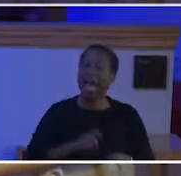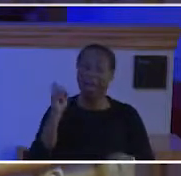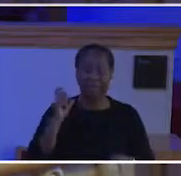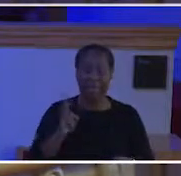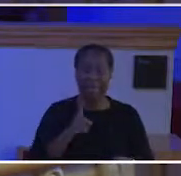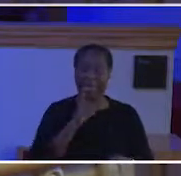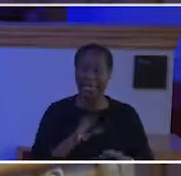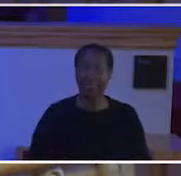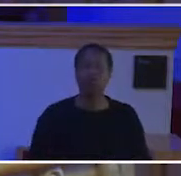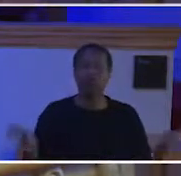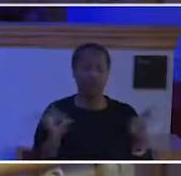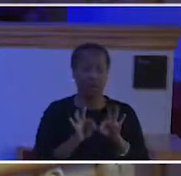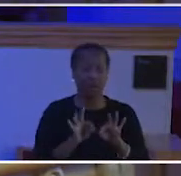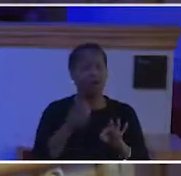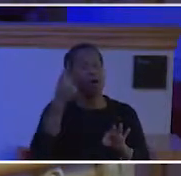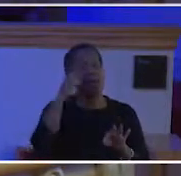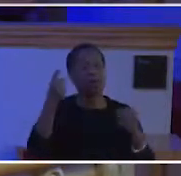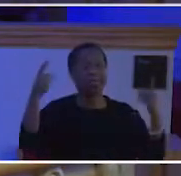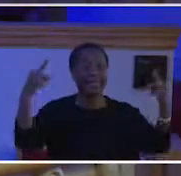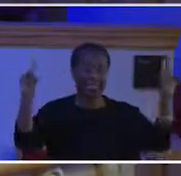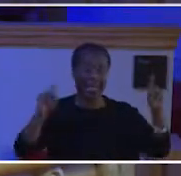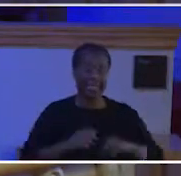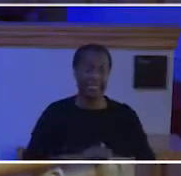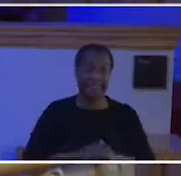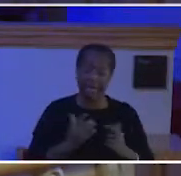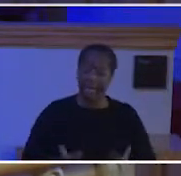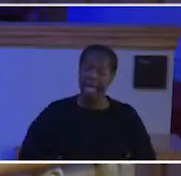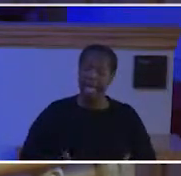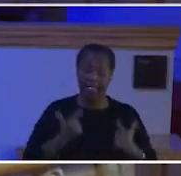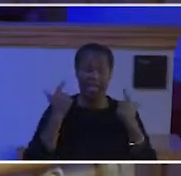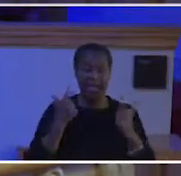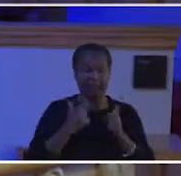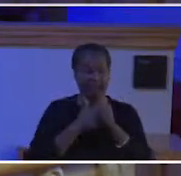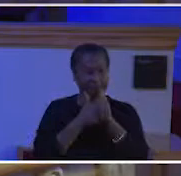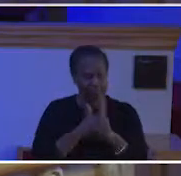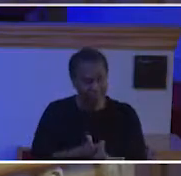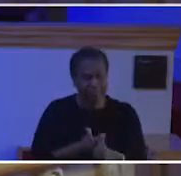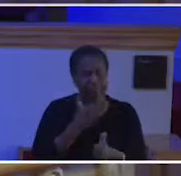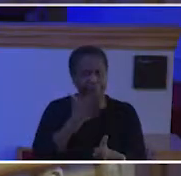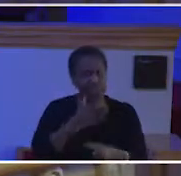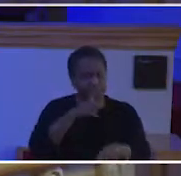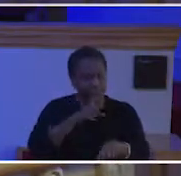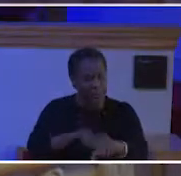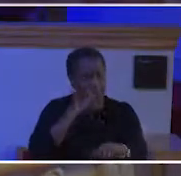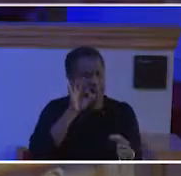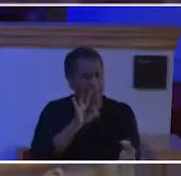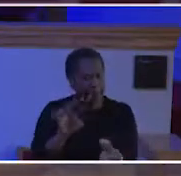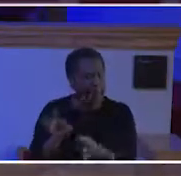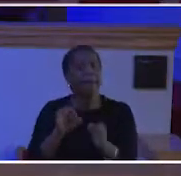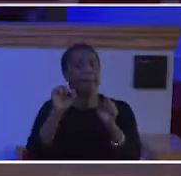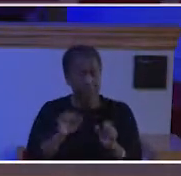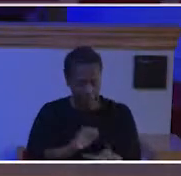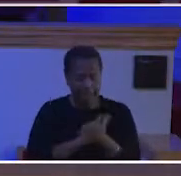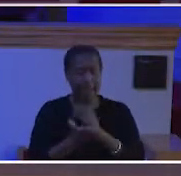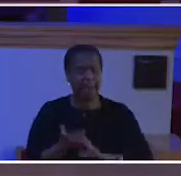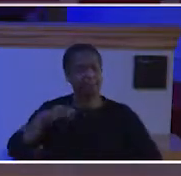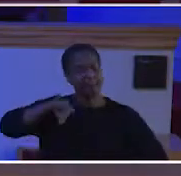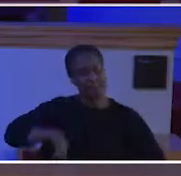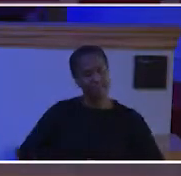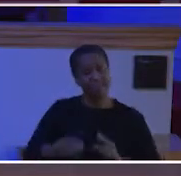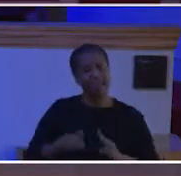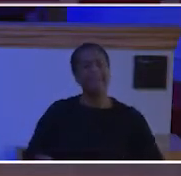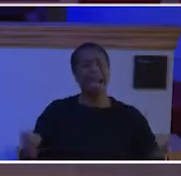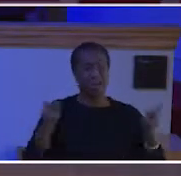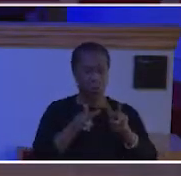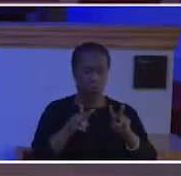is critical to success, and living by a sense of good timing can always be of value and benefit